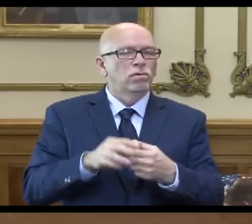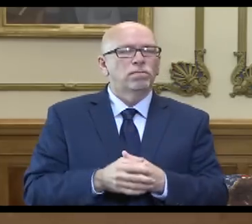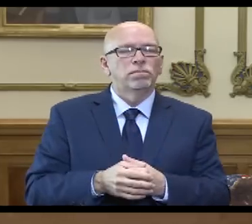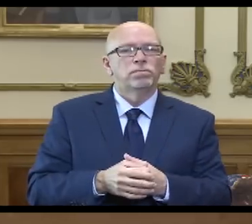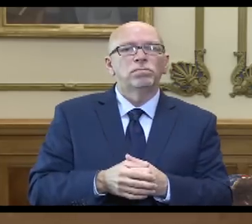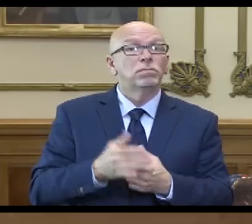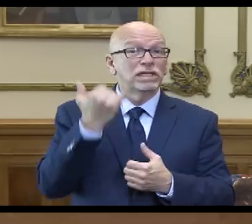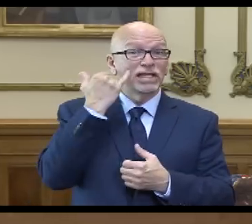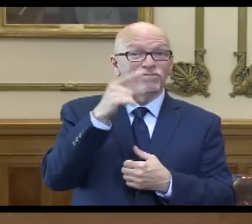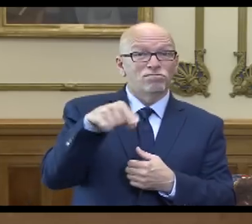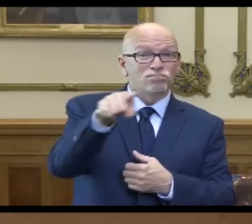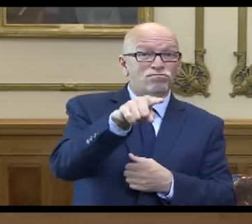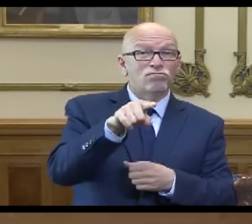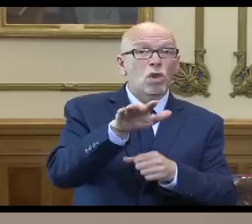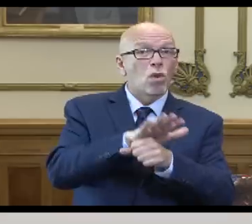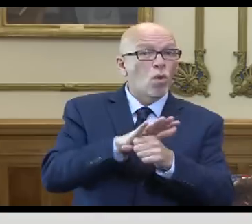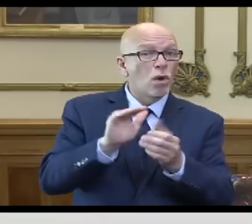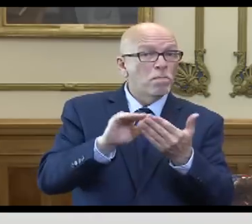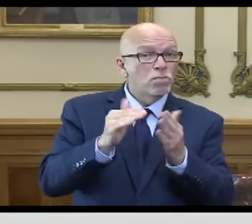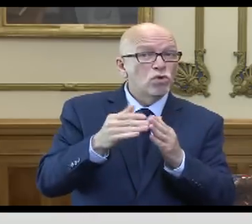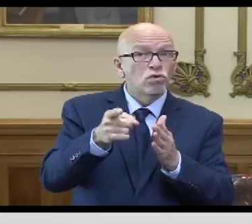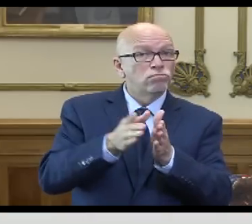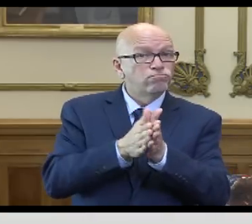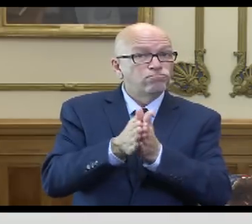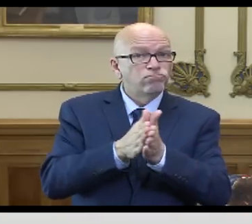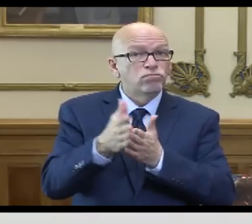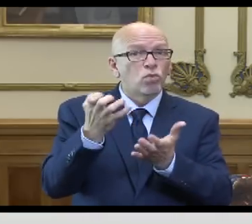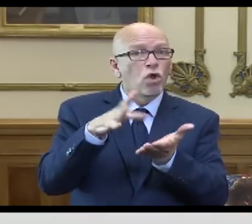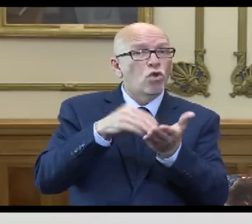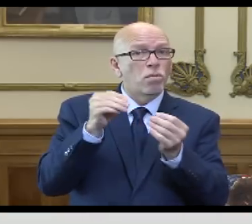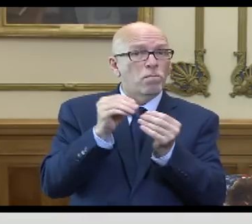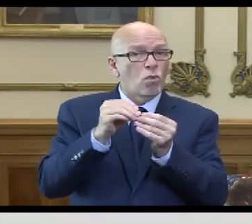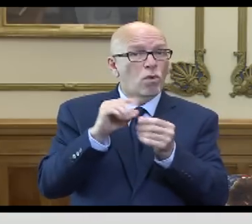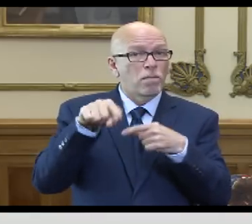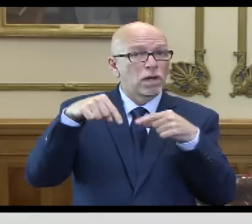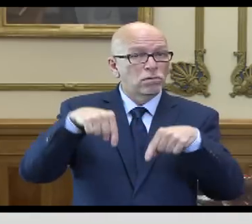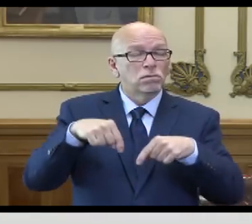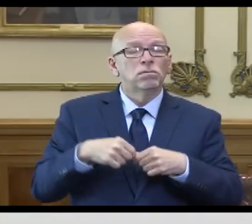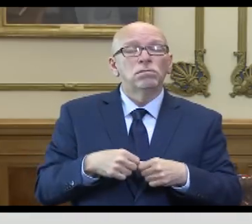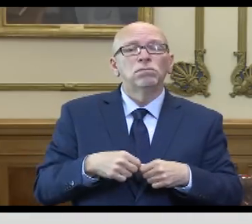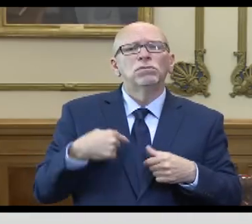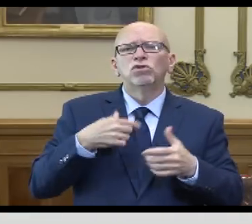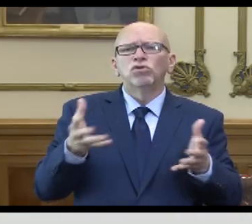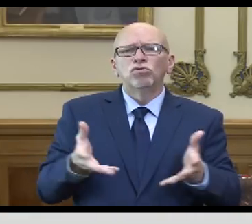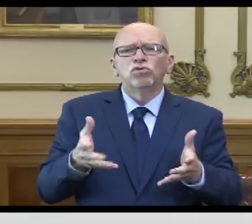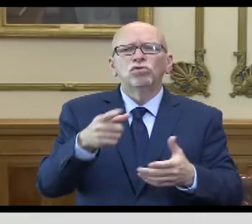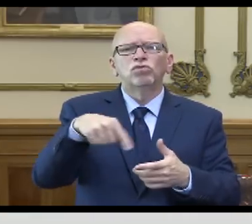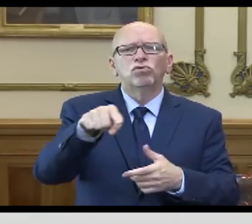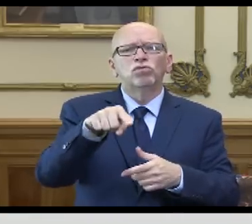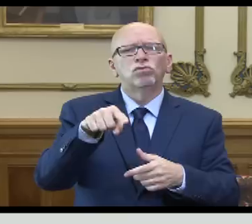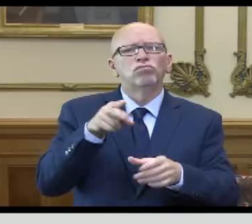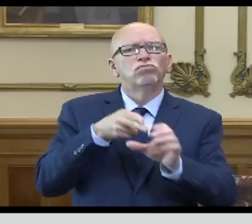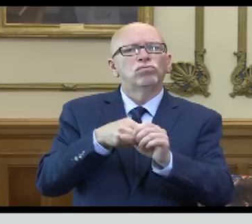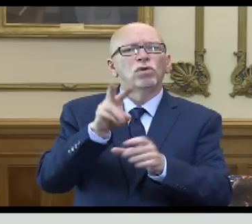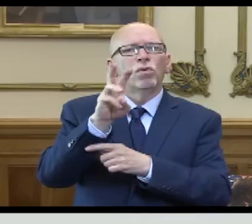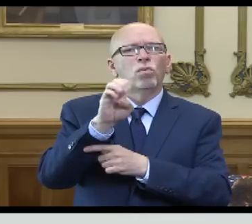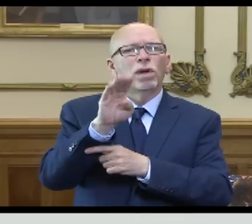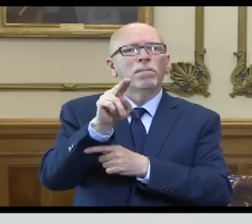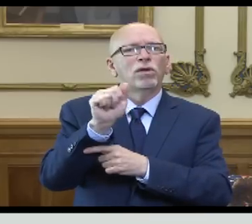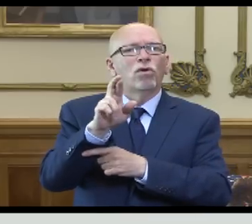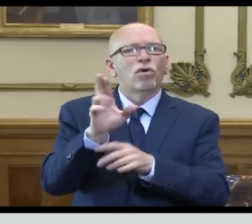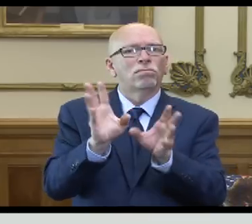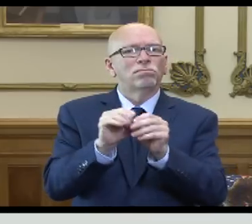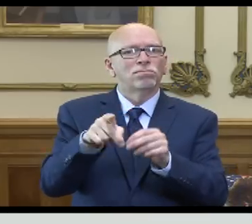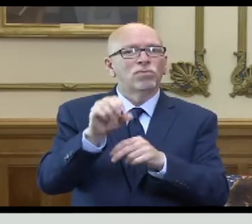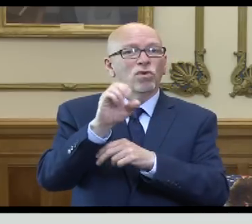So if you are a local community interested in learning more, I encourage you to attend a webinar hosted by